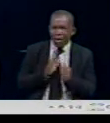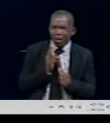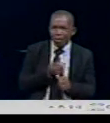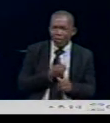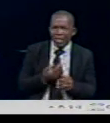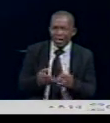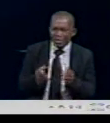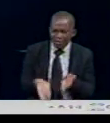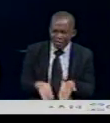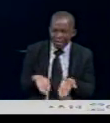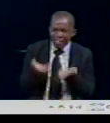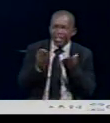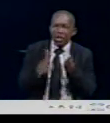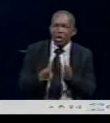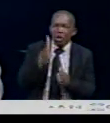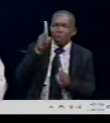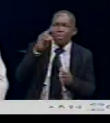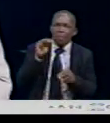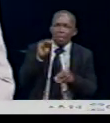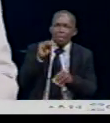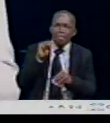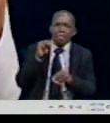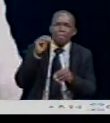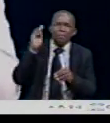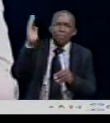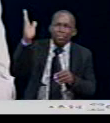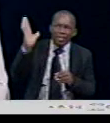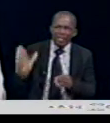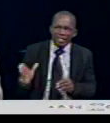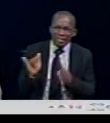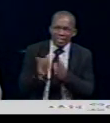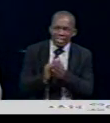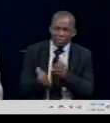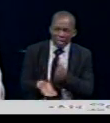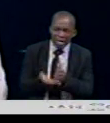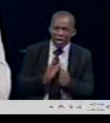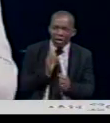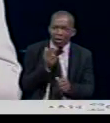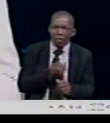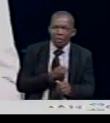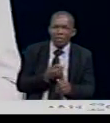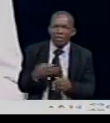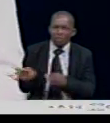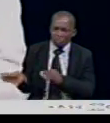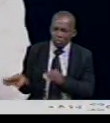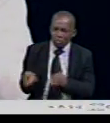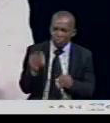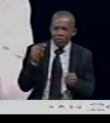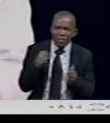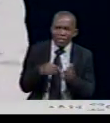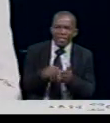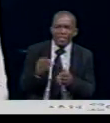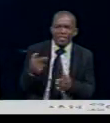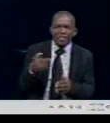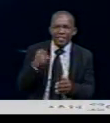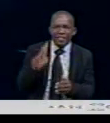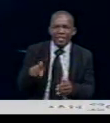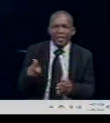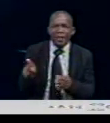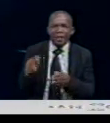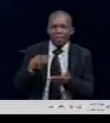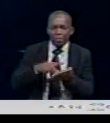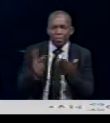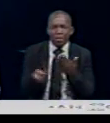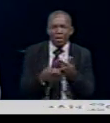that will help to drive the vision of the GCK. We want to pray in every continent,